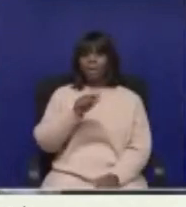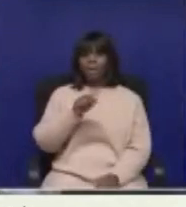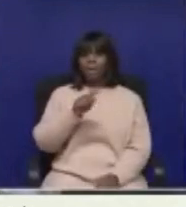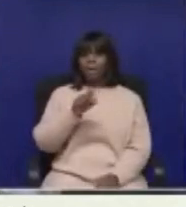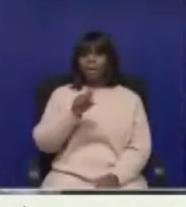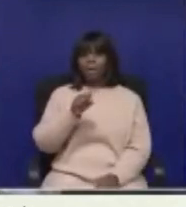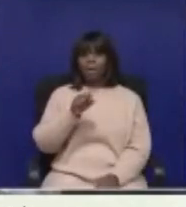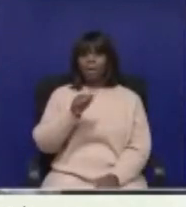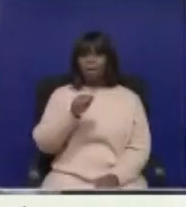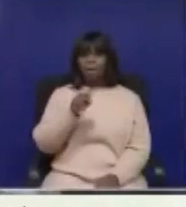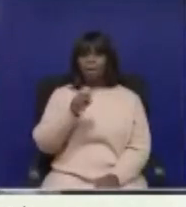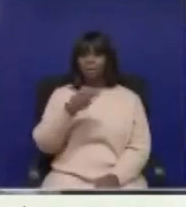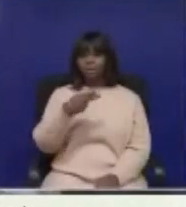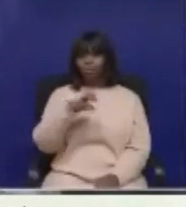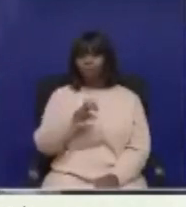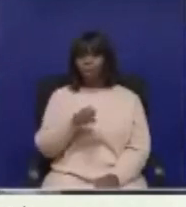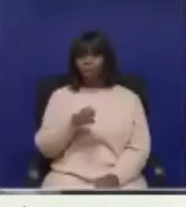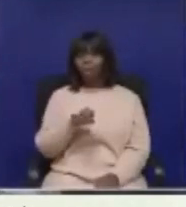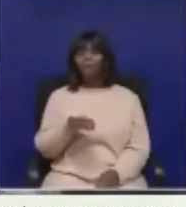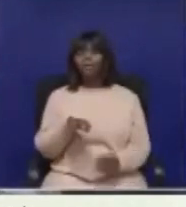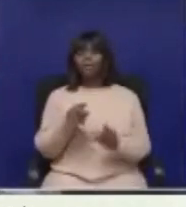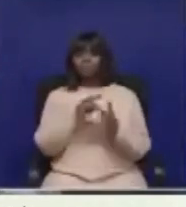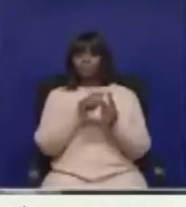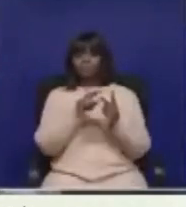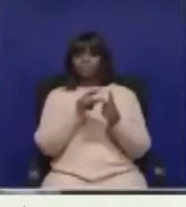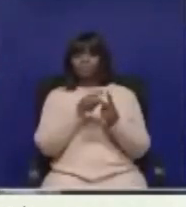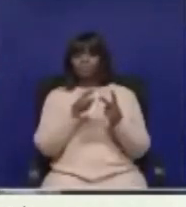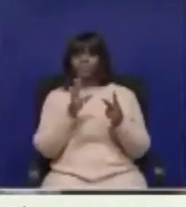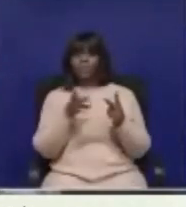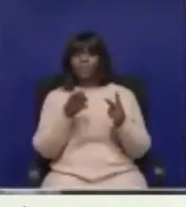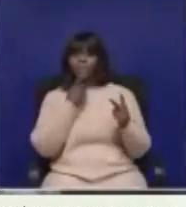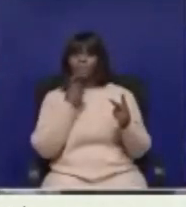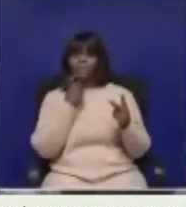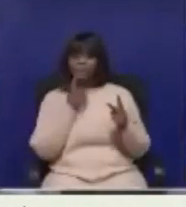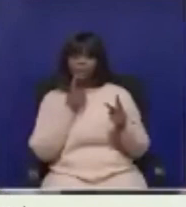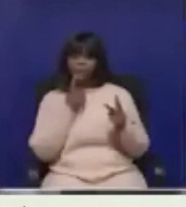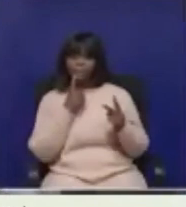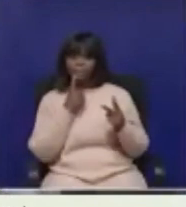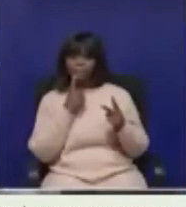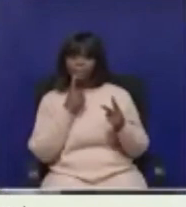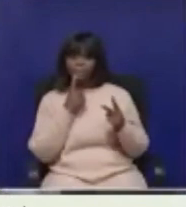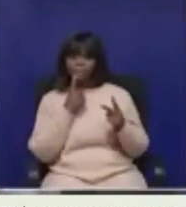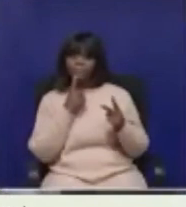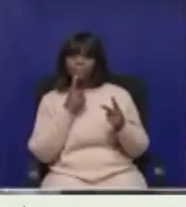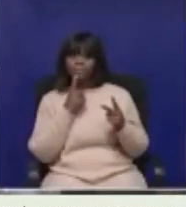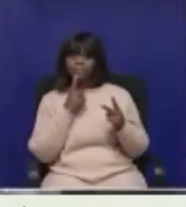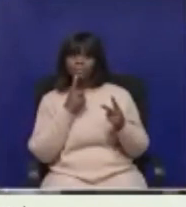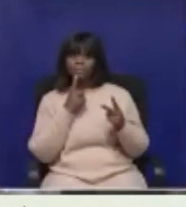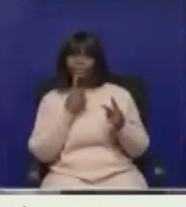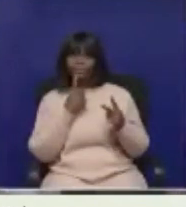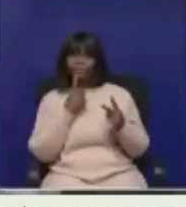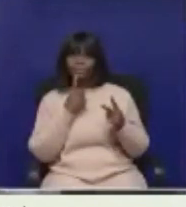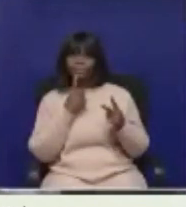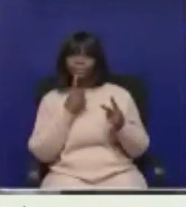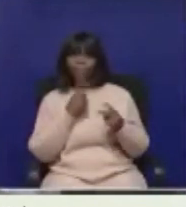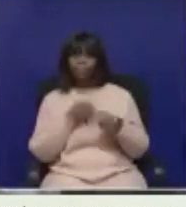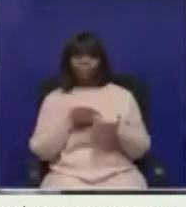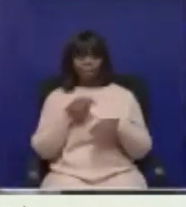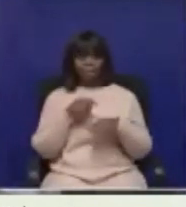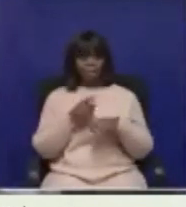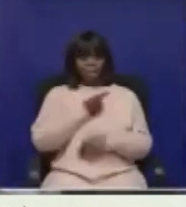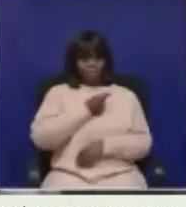Ramkhopa, they are going to say, as far as they are concerned, there's no problem with the base